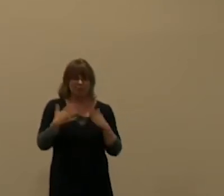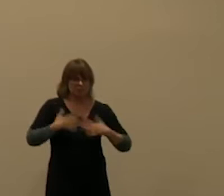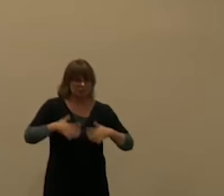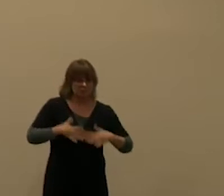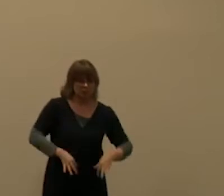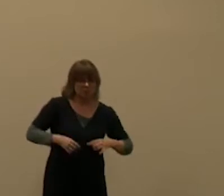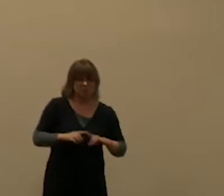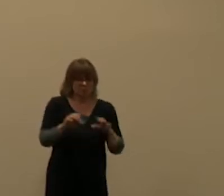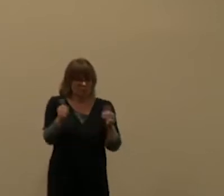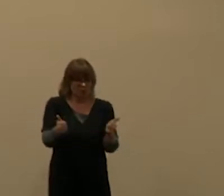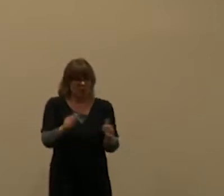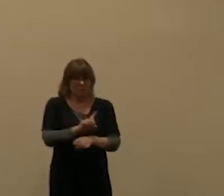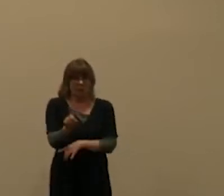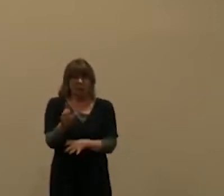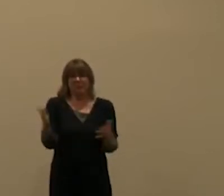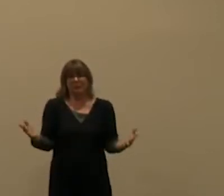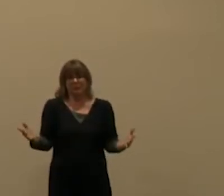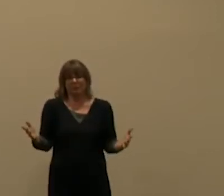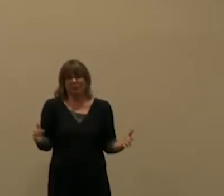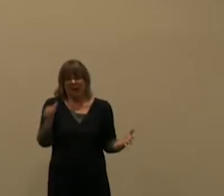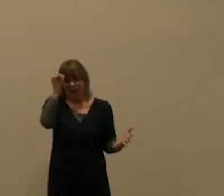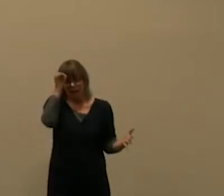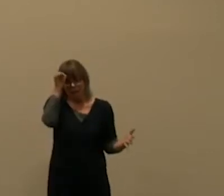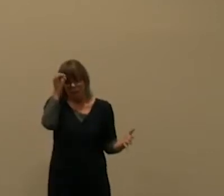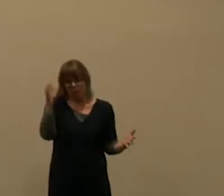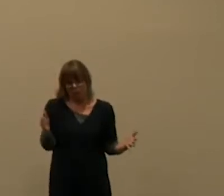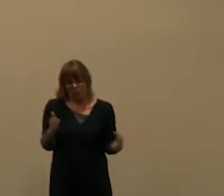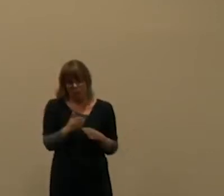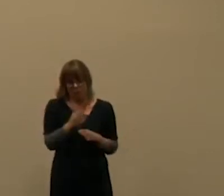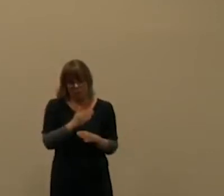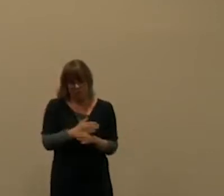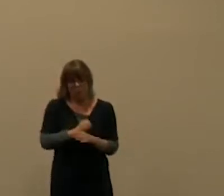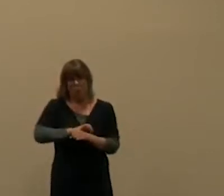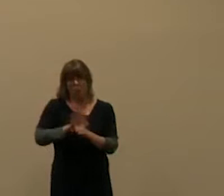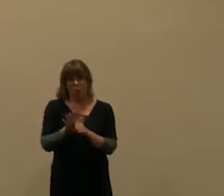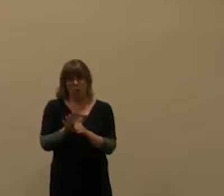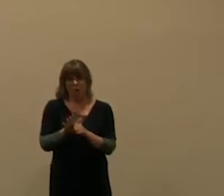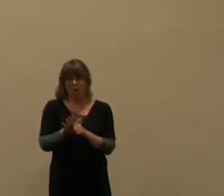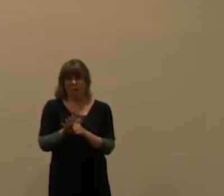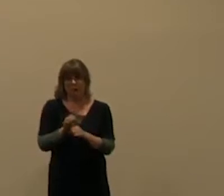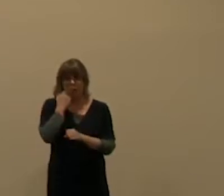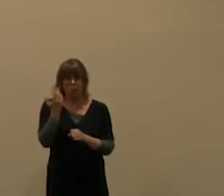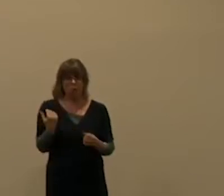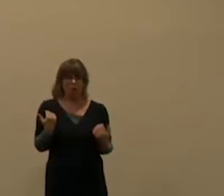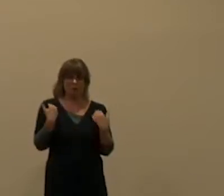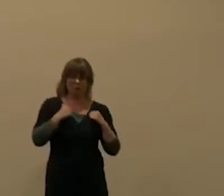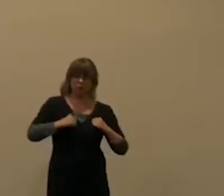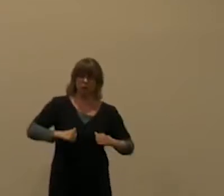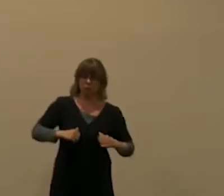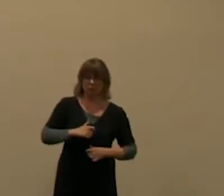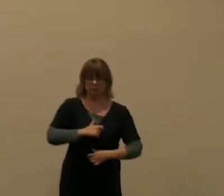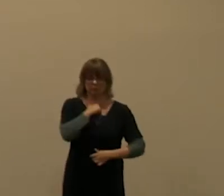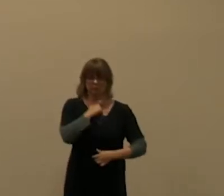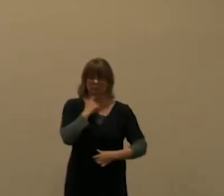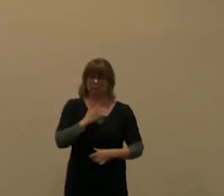fine, but maybe... I also noticed this because before the corona hit, I was always in a nice suit, going